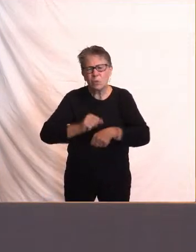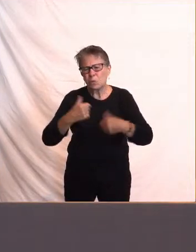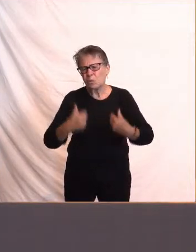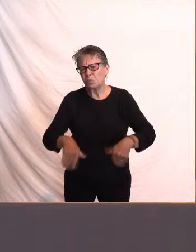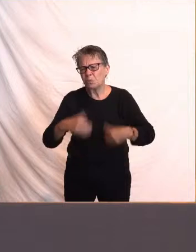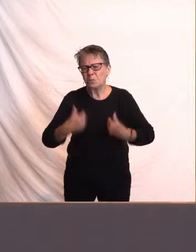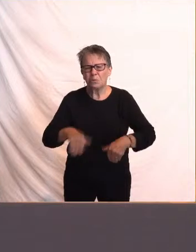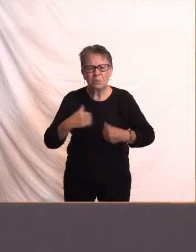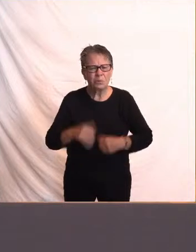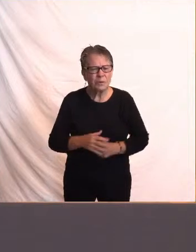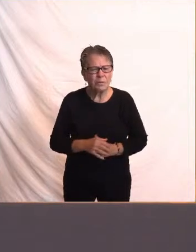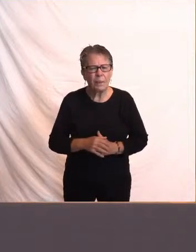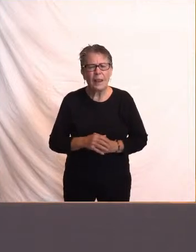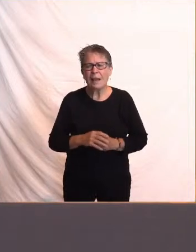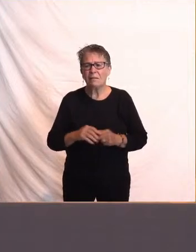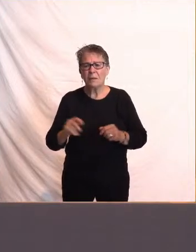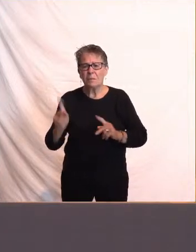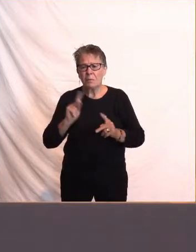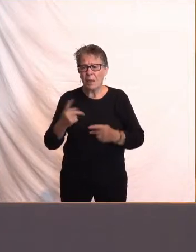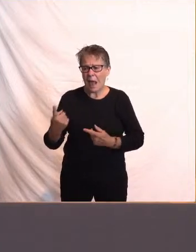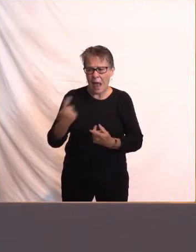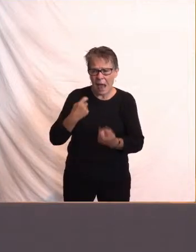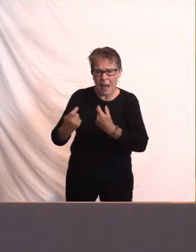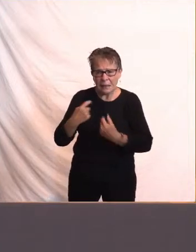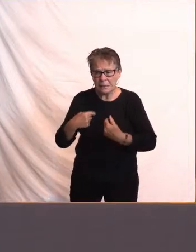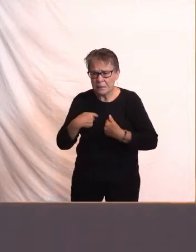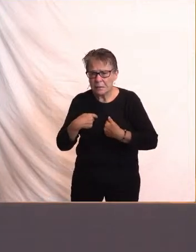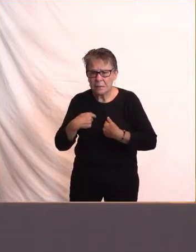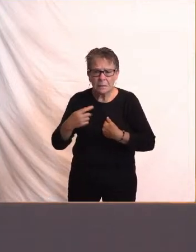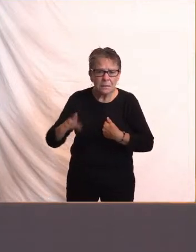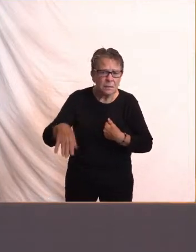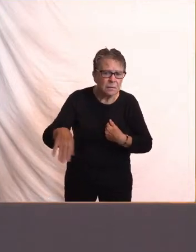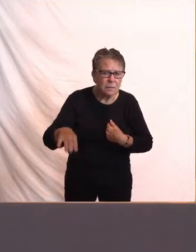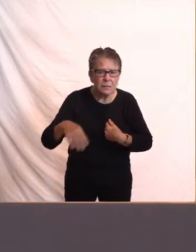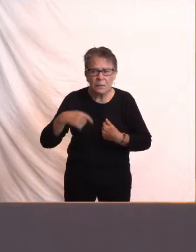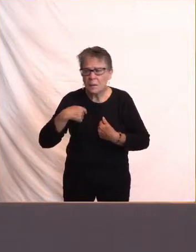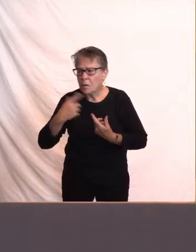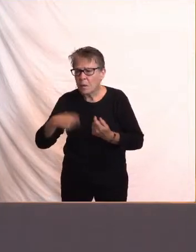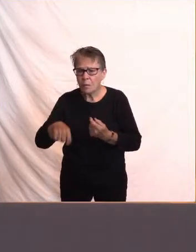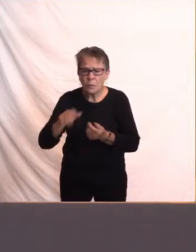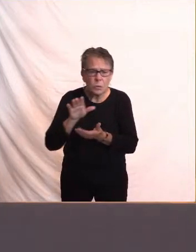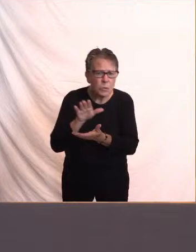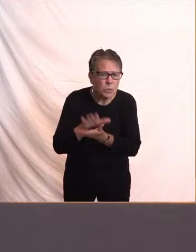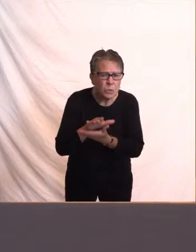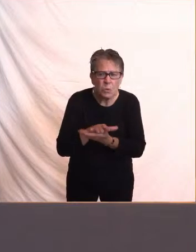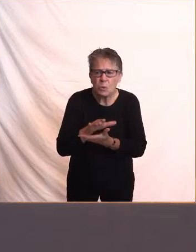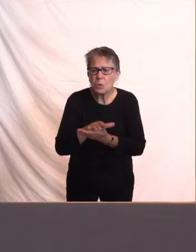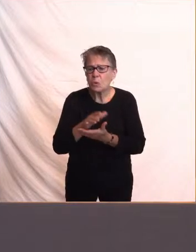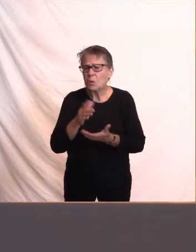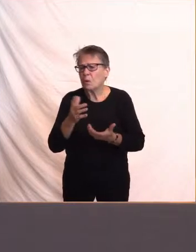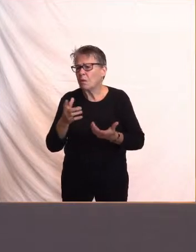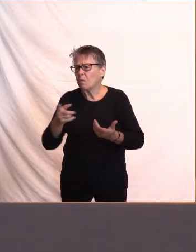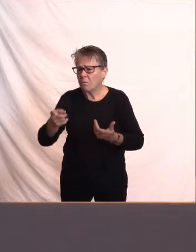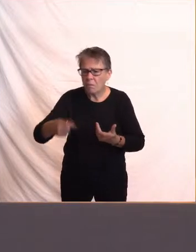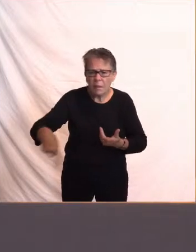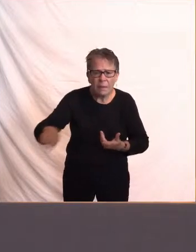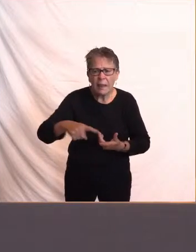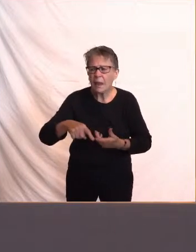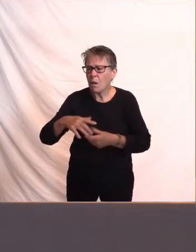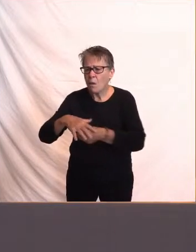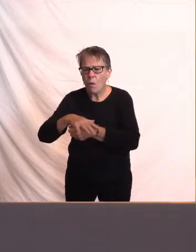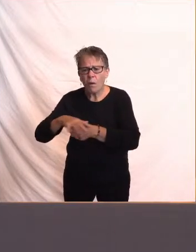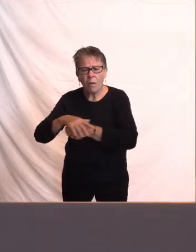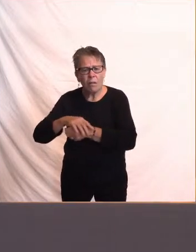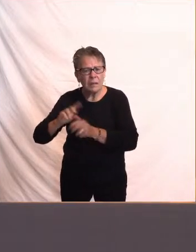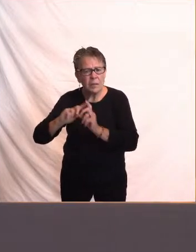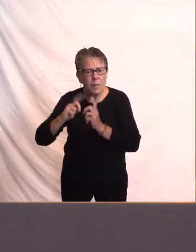or how's a region look, as we were discussing a few minutes ago, they are our eyes and ears.